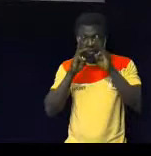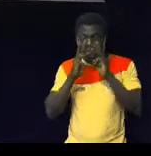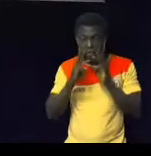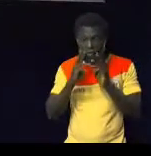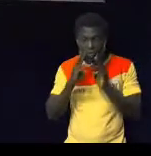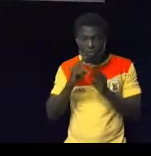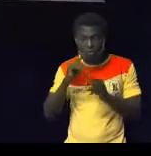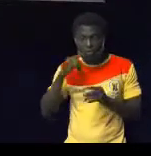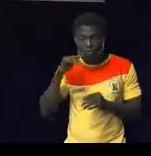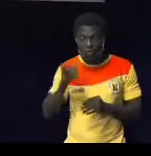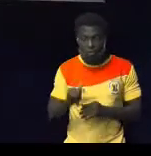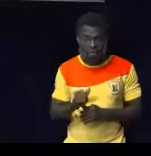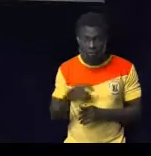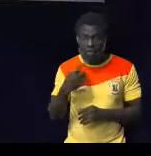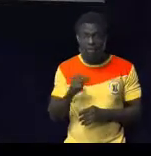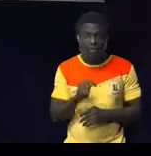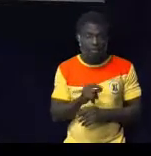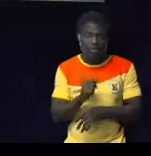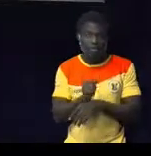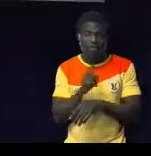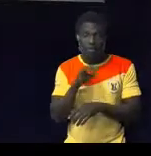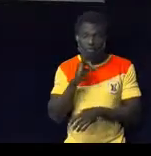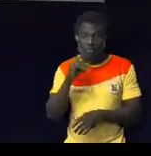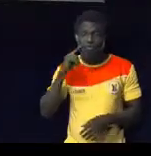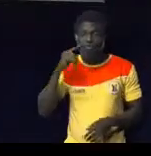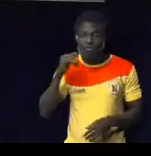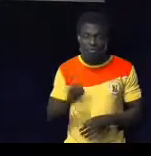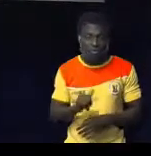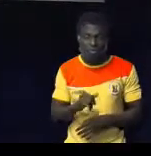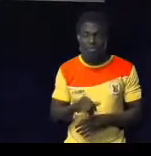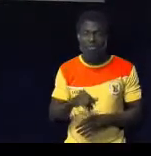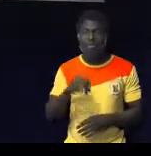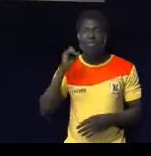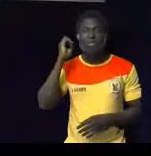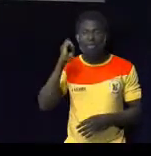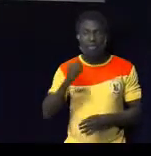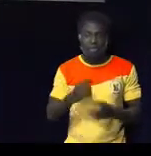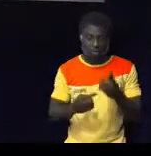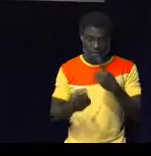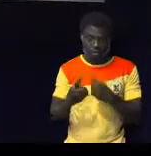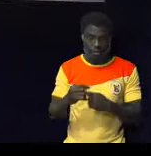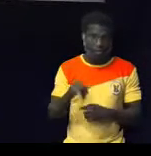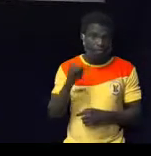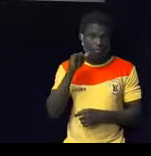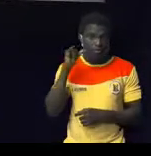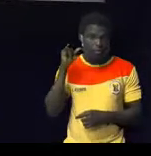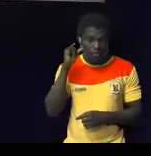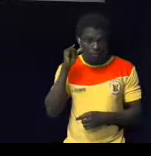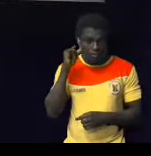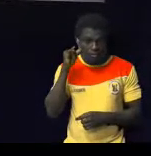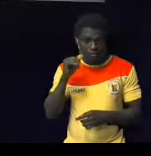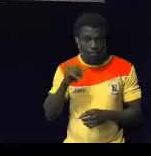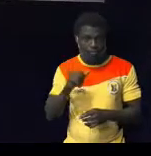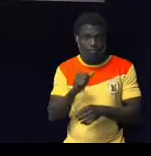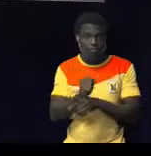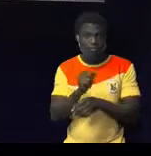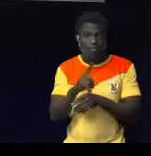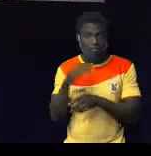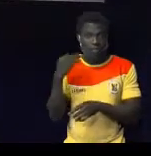bitterly. Of course, the adverb is bitterly. He arrived yesterday.